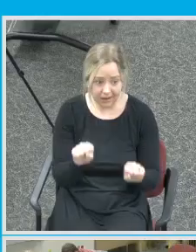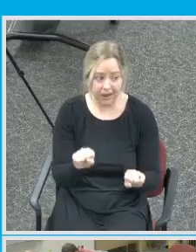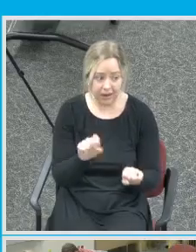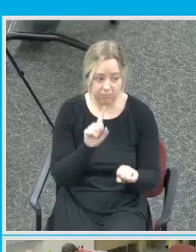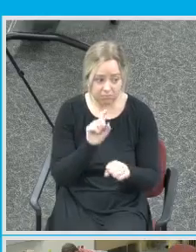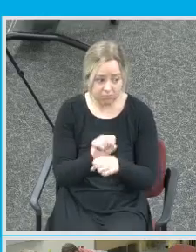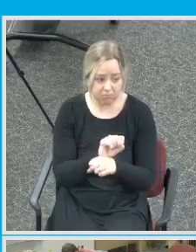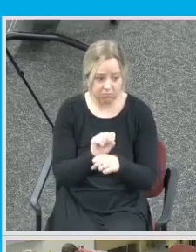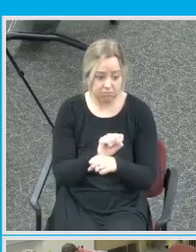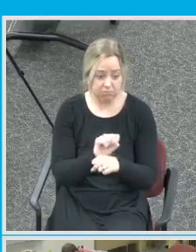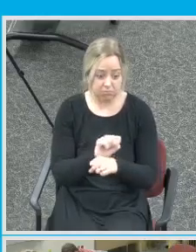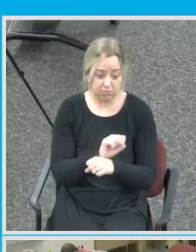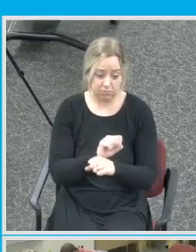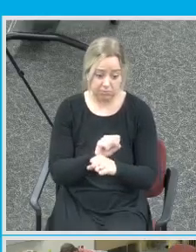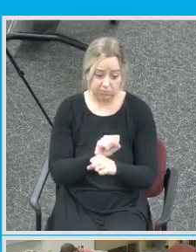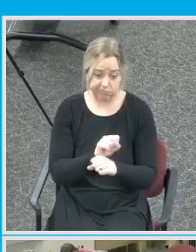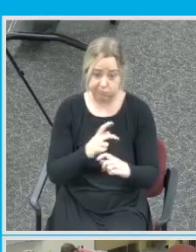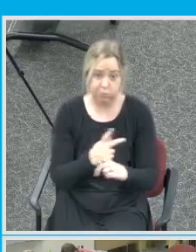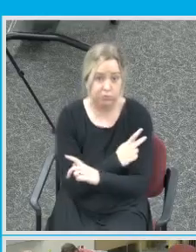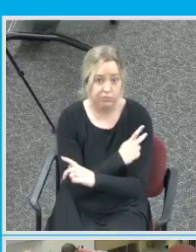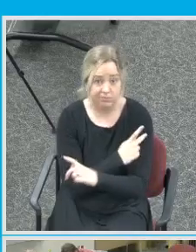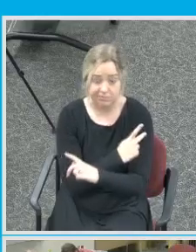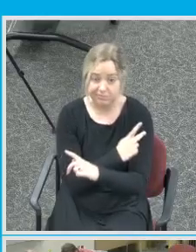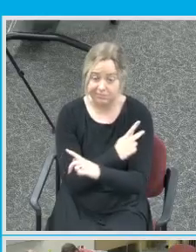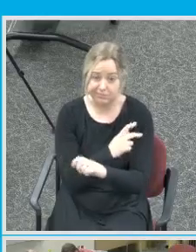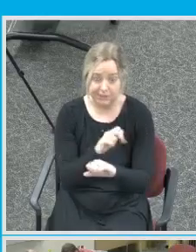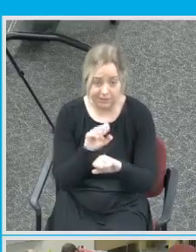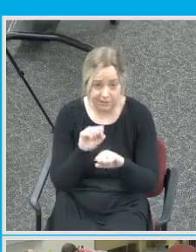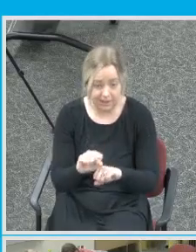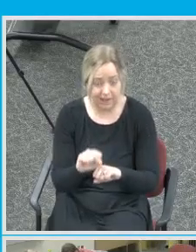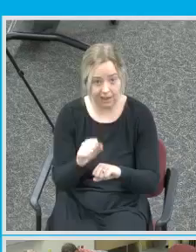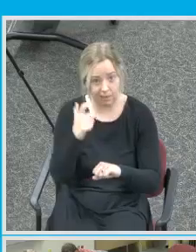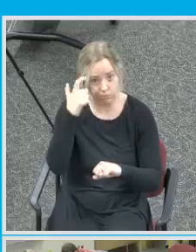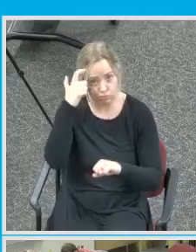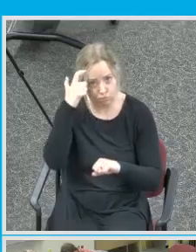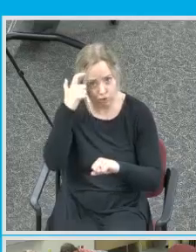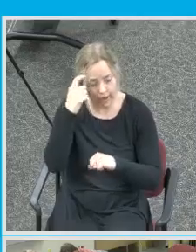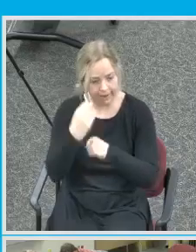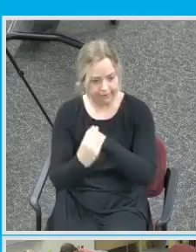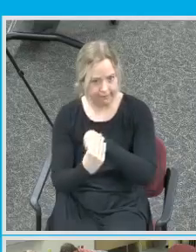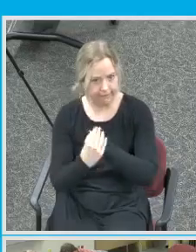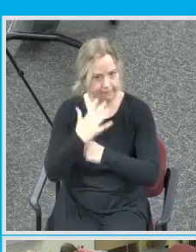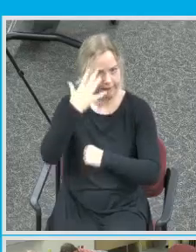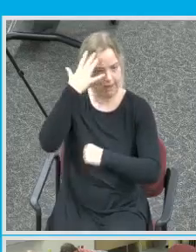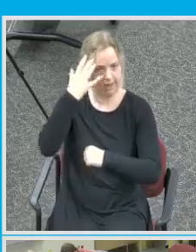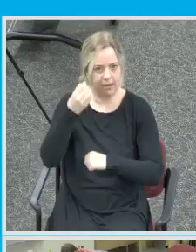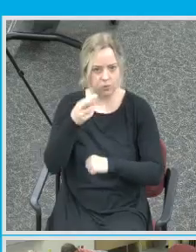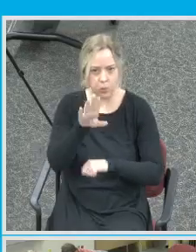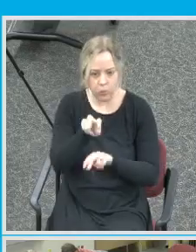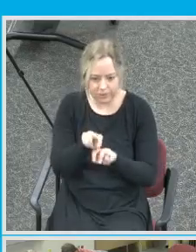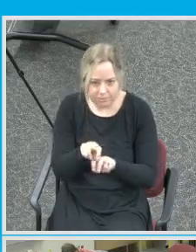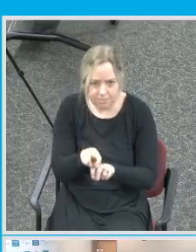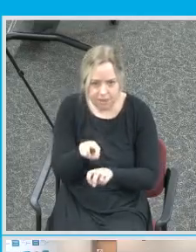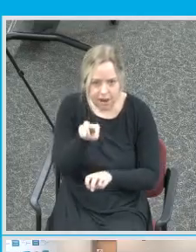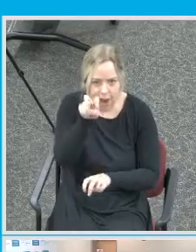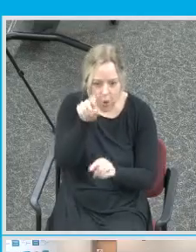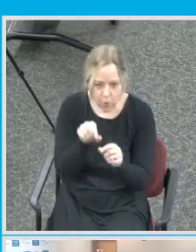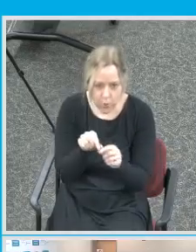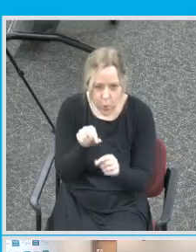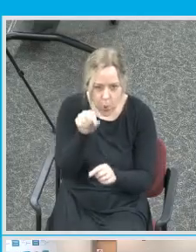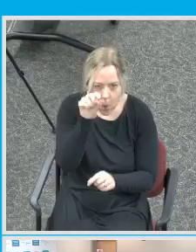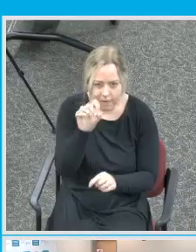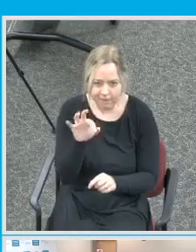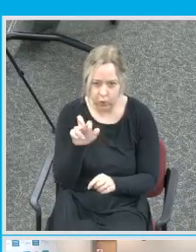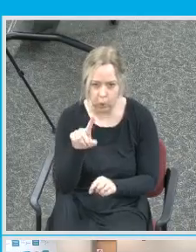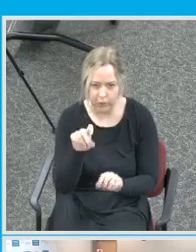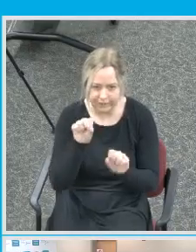infect either the brain itself or the fluid around the spinal cord and the brain. So the brain itself is caused encephalitis. It's a brain infection, a